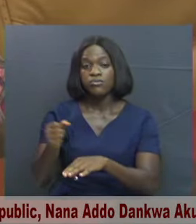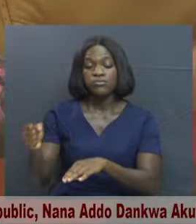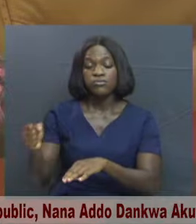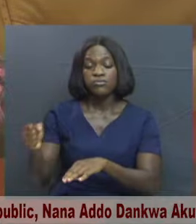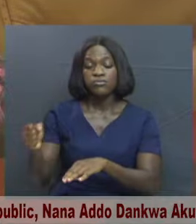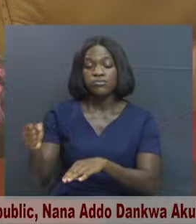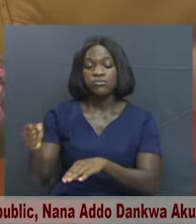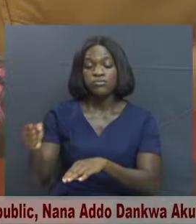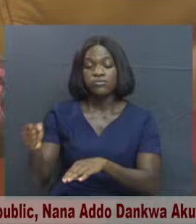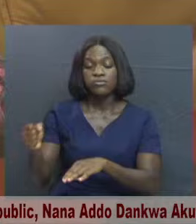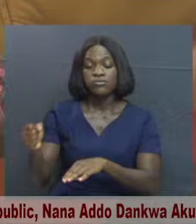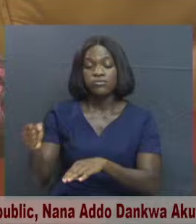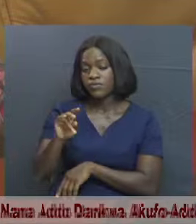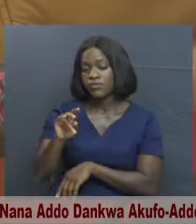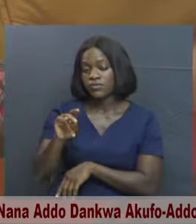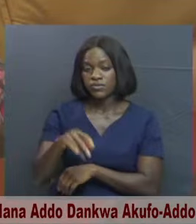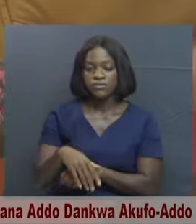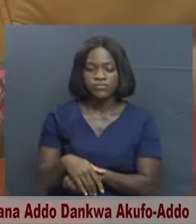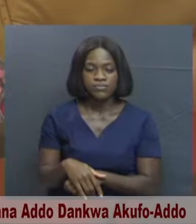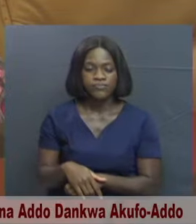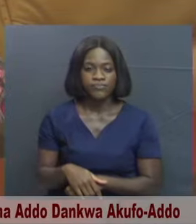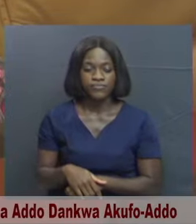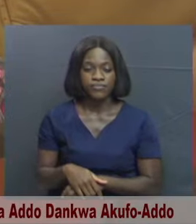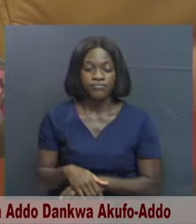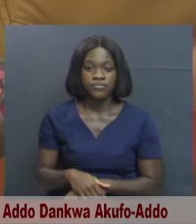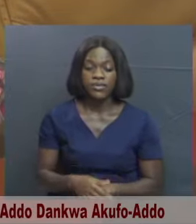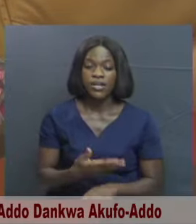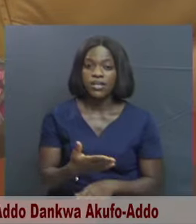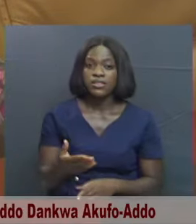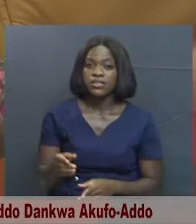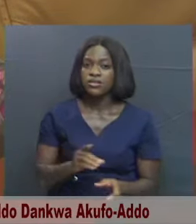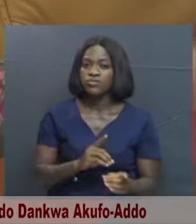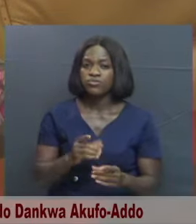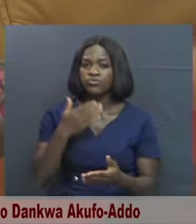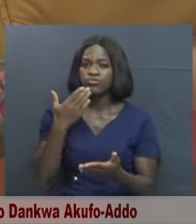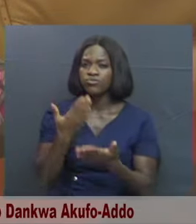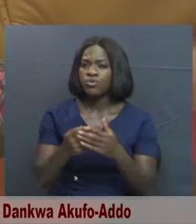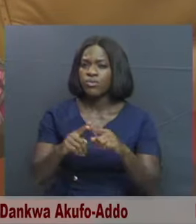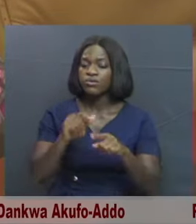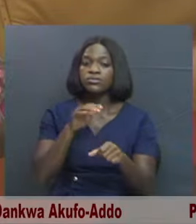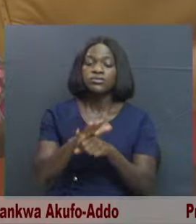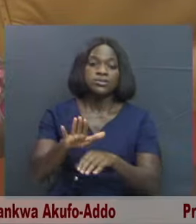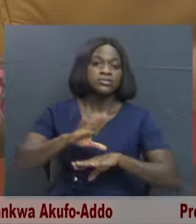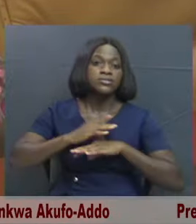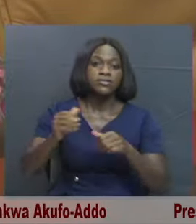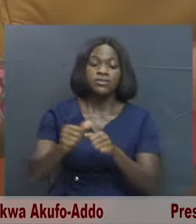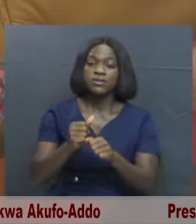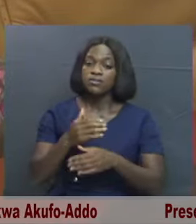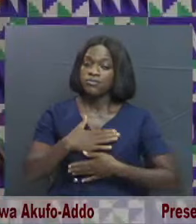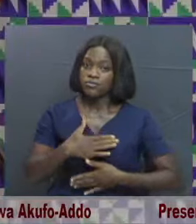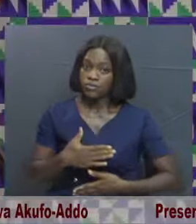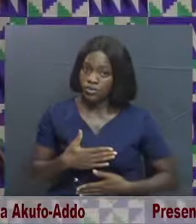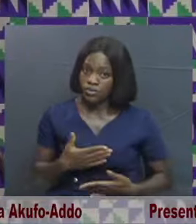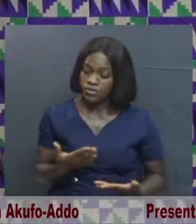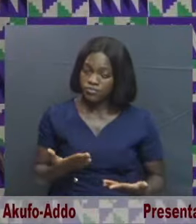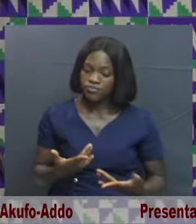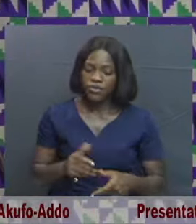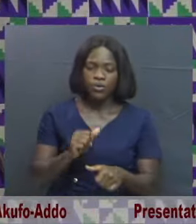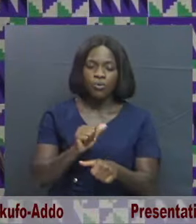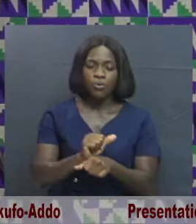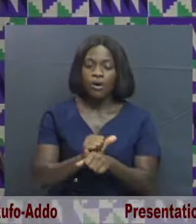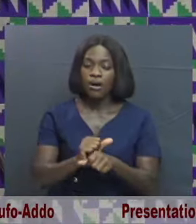believe it was generally agreed that it was impressive but it was not enough to satisfy everyone well the work